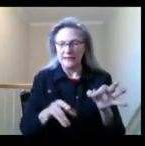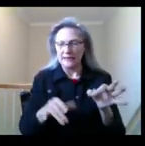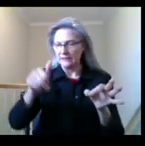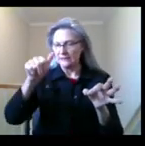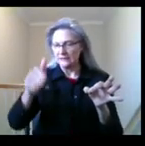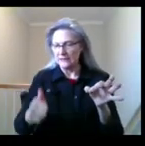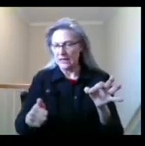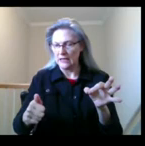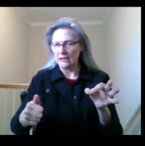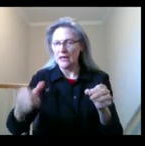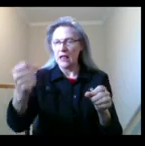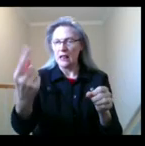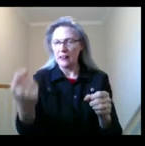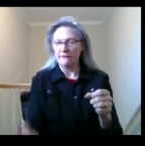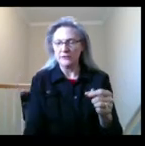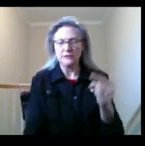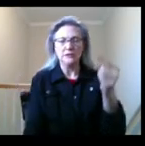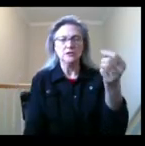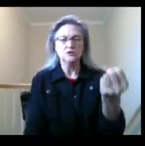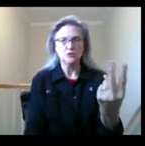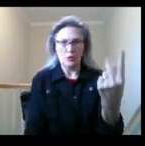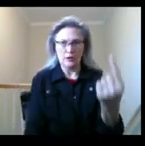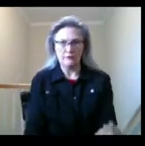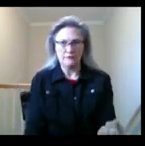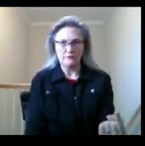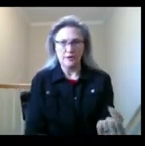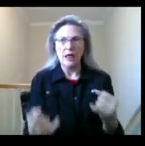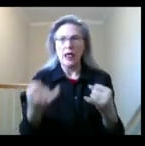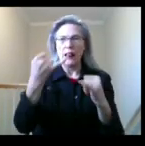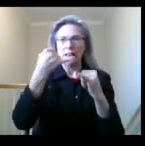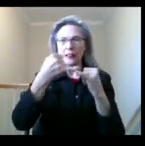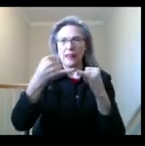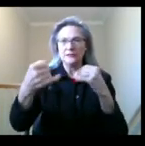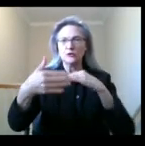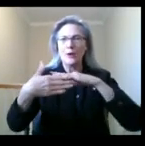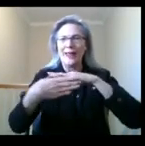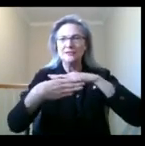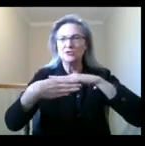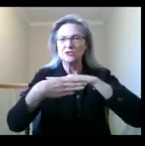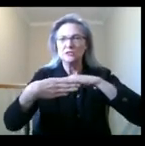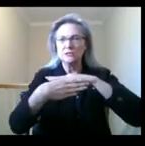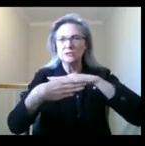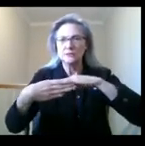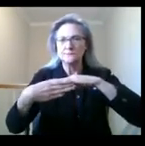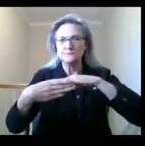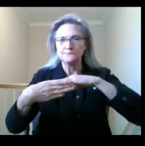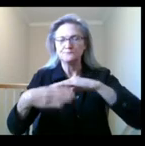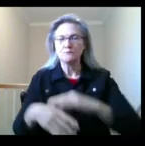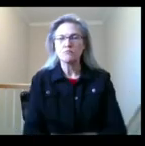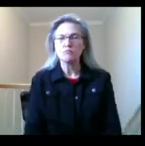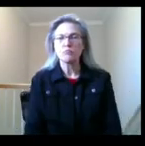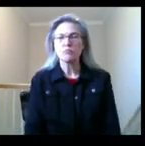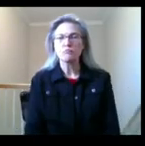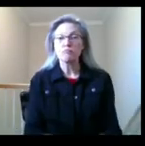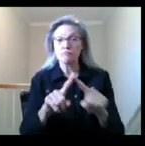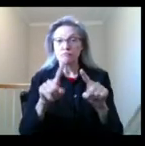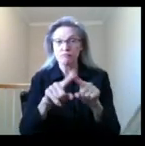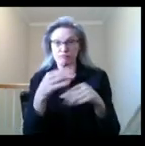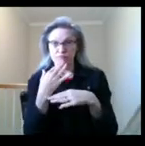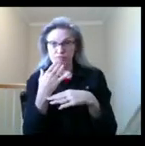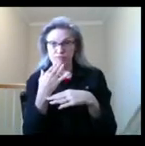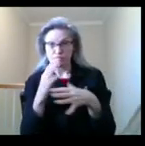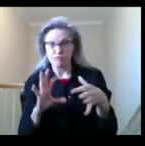9, 10, 11, and 12. And then I'm going to grab my other color here, and when